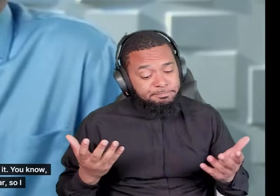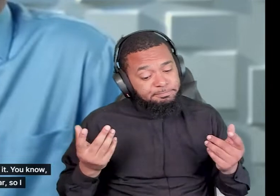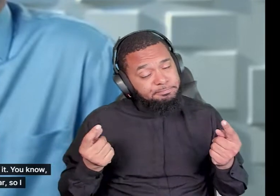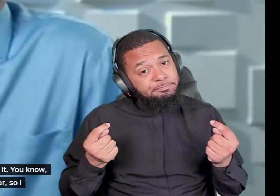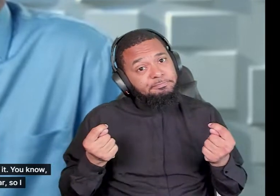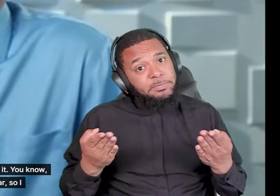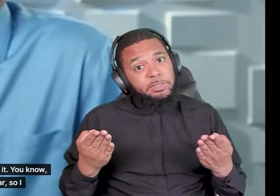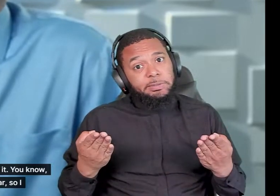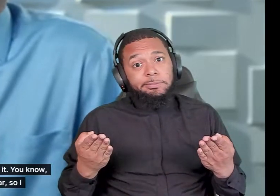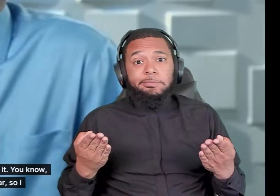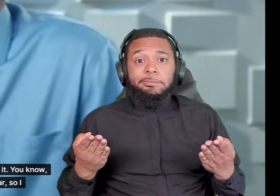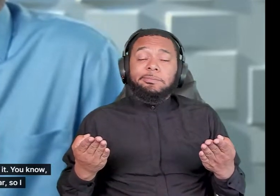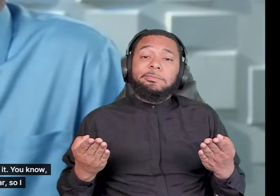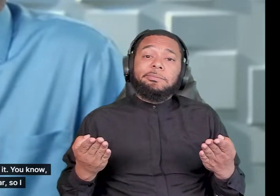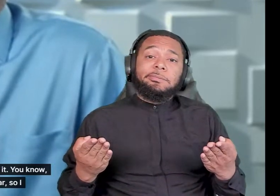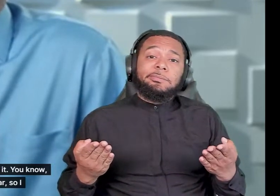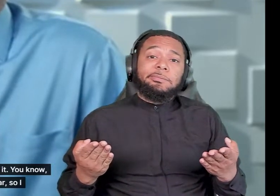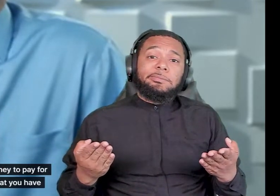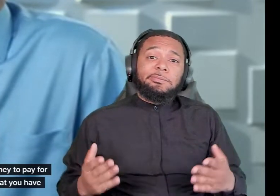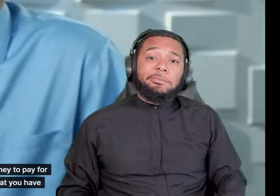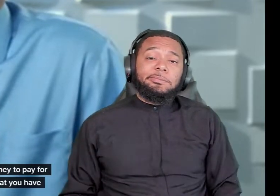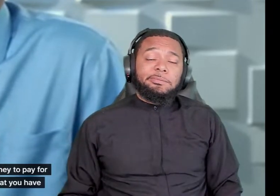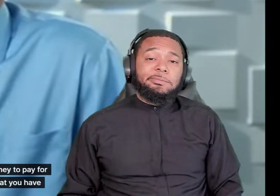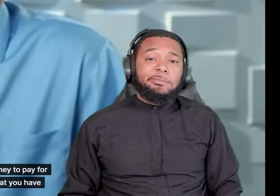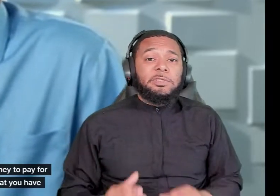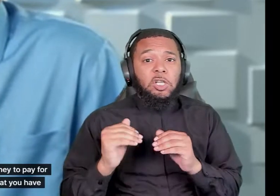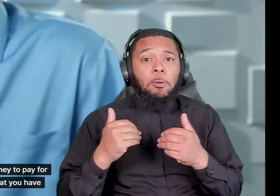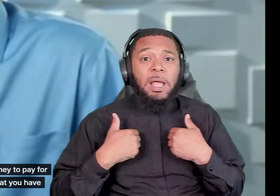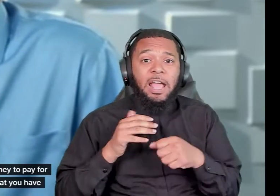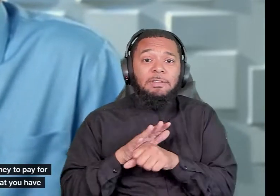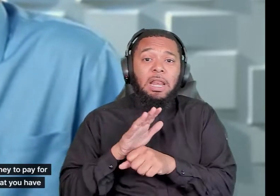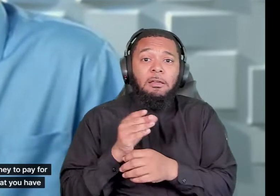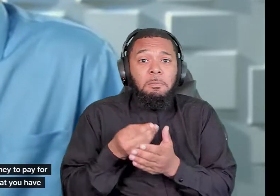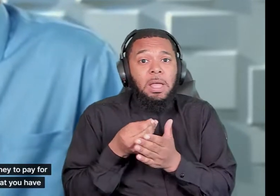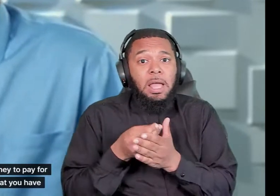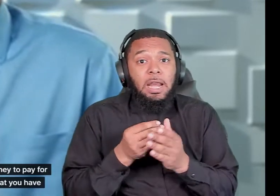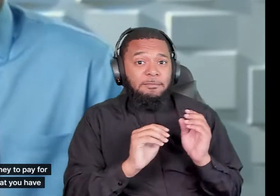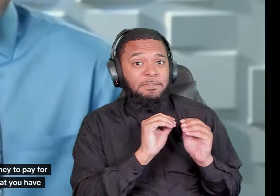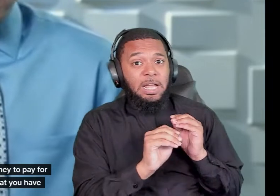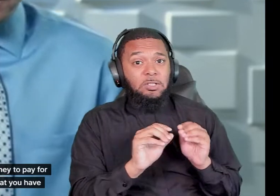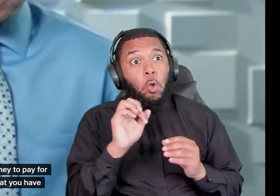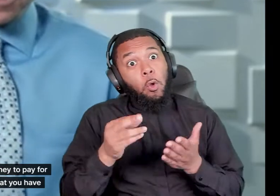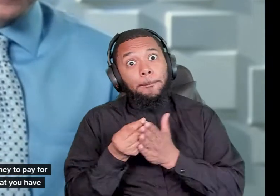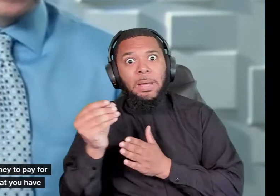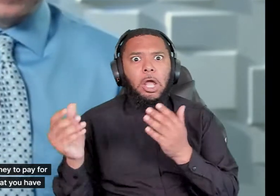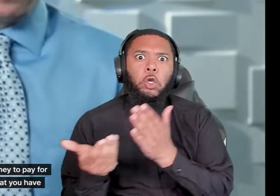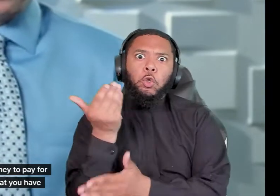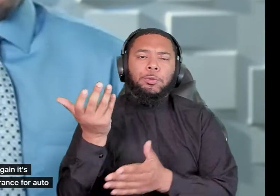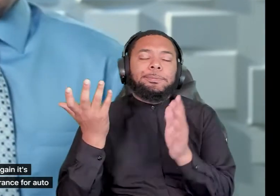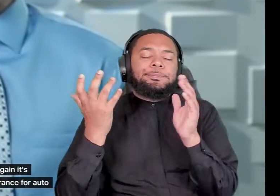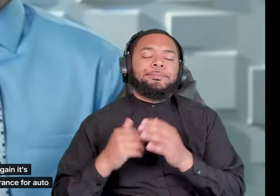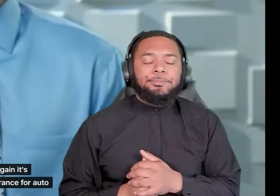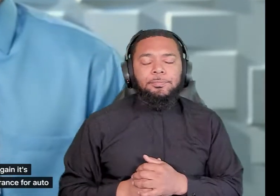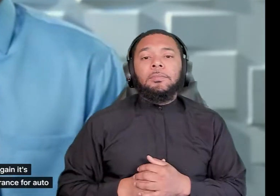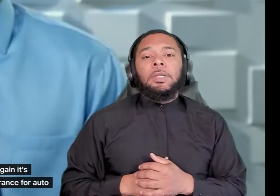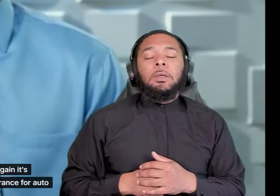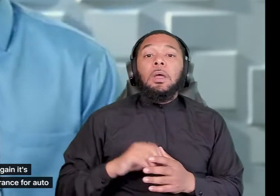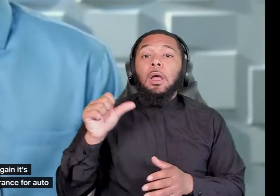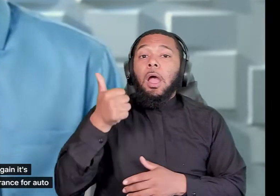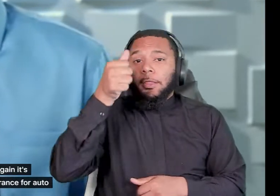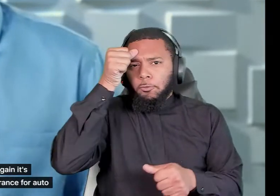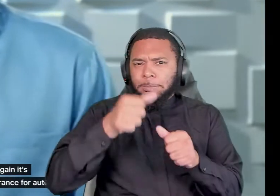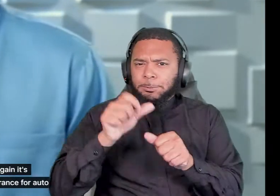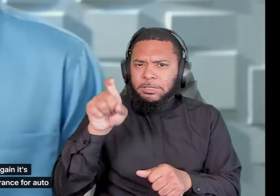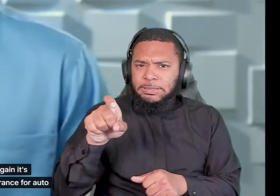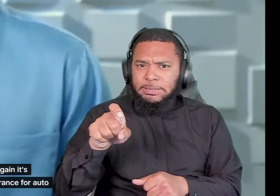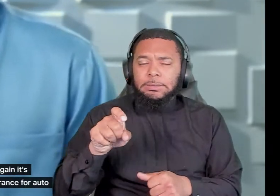that's it. You know, a tree fell on your car. So I hope you have enough money to pay for it. Now, the other thing that you have to keep in mind, and again,